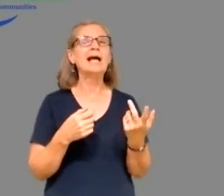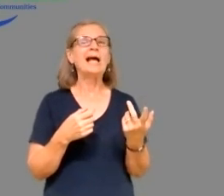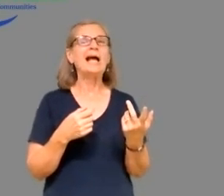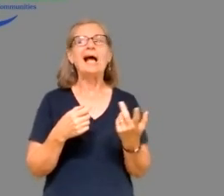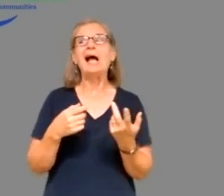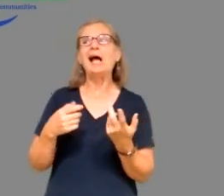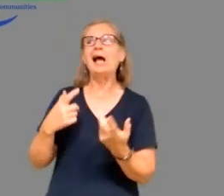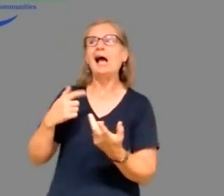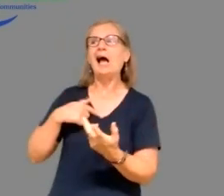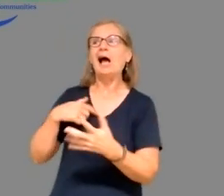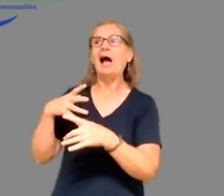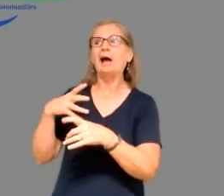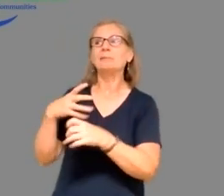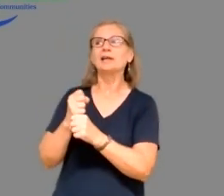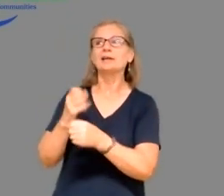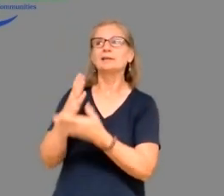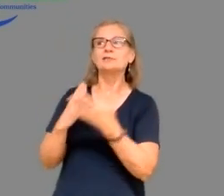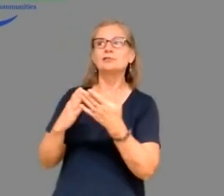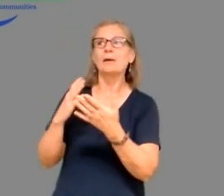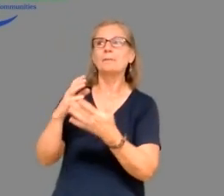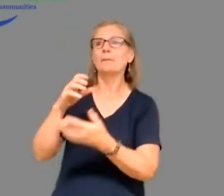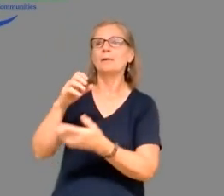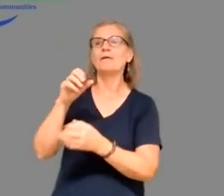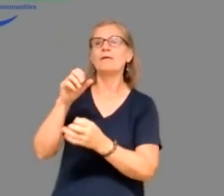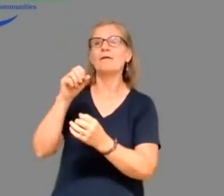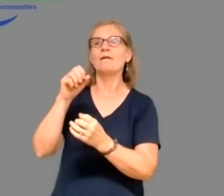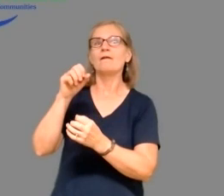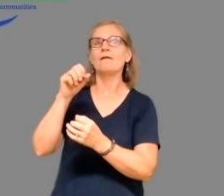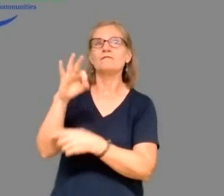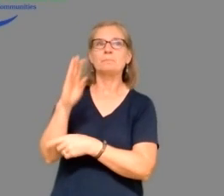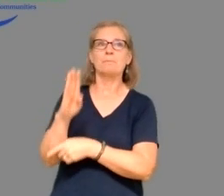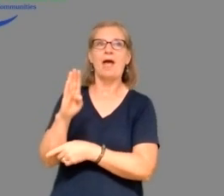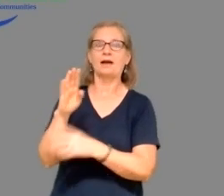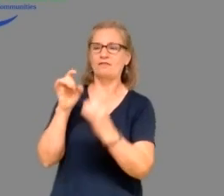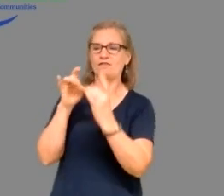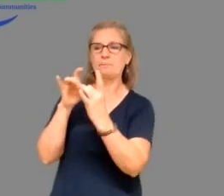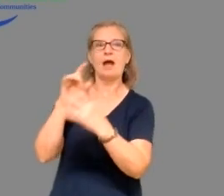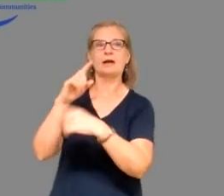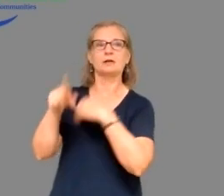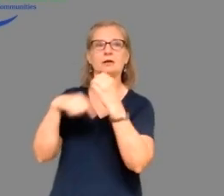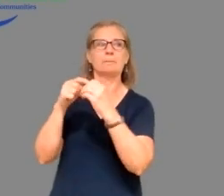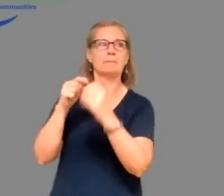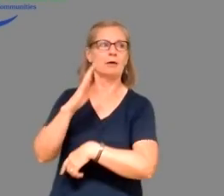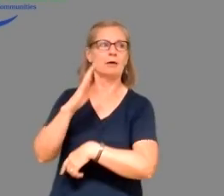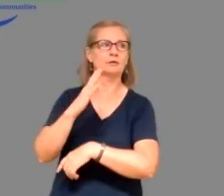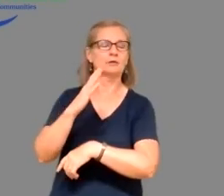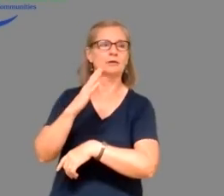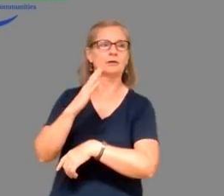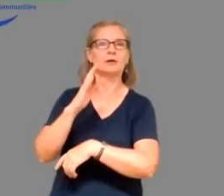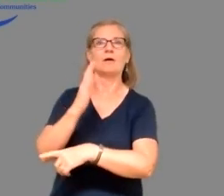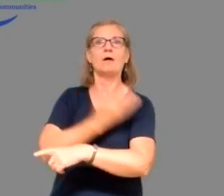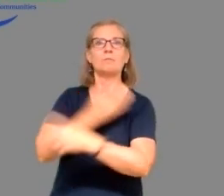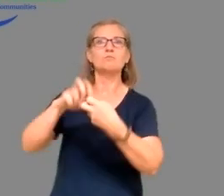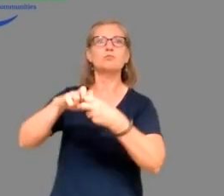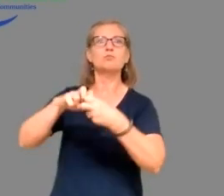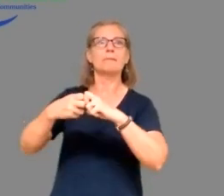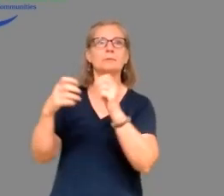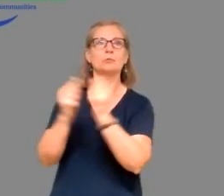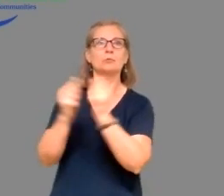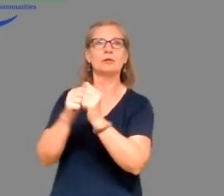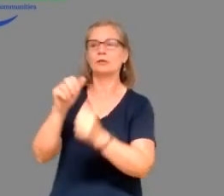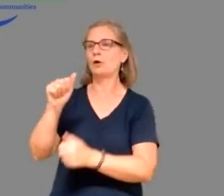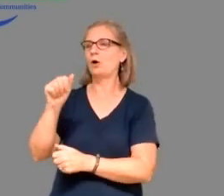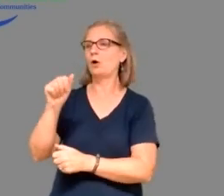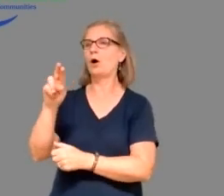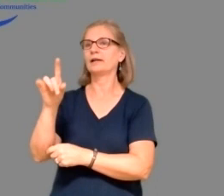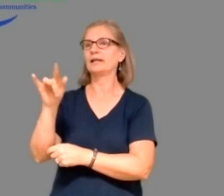audio, sound issues, potential static. You're not hearing anything, see? Okay. Our audio visual IT guy over in